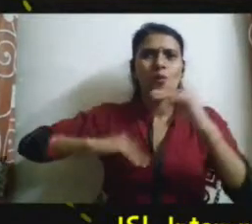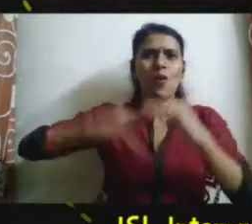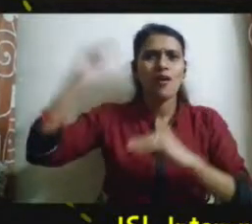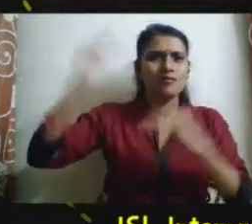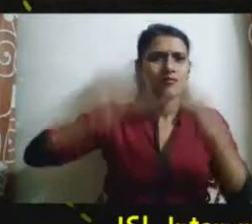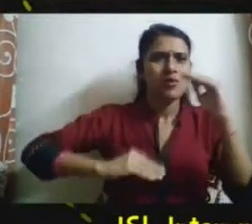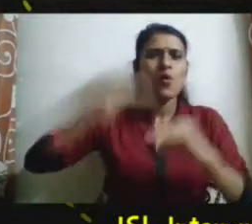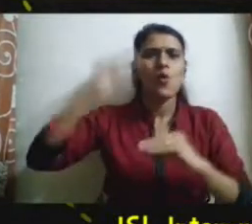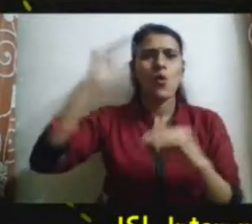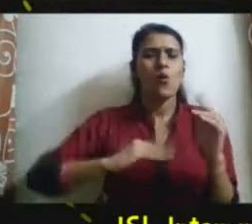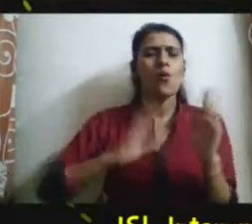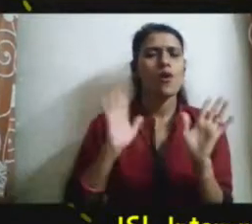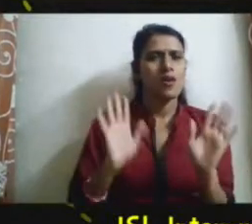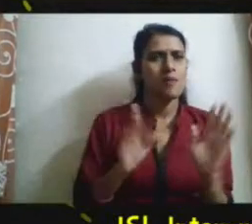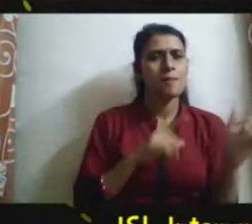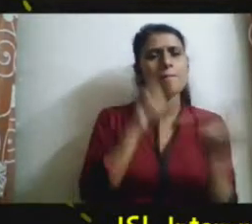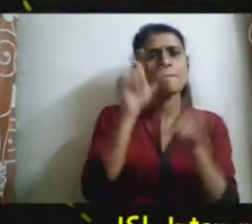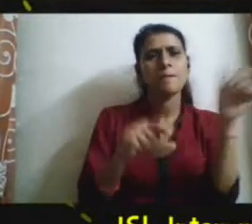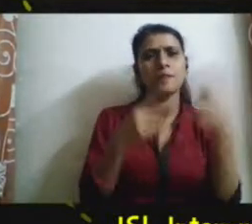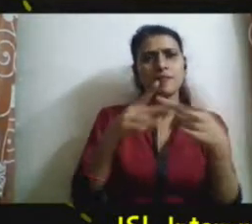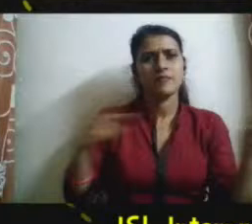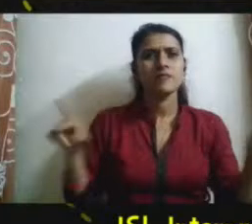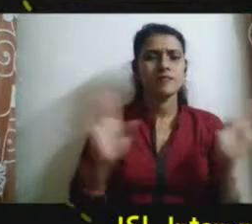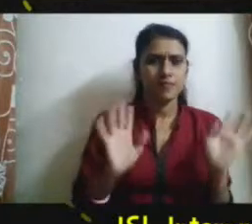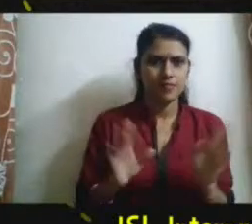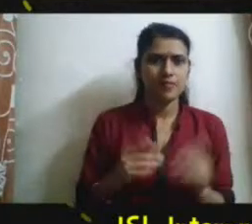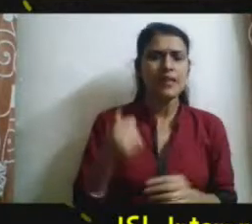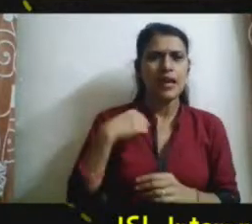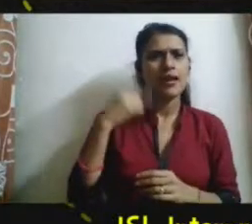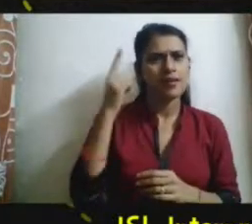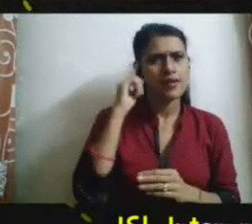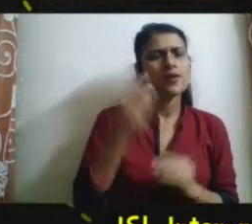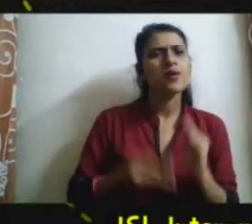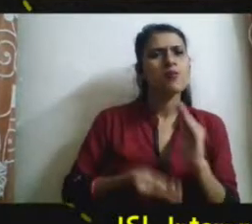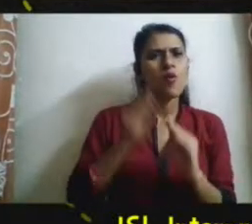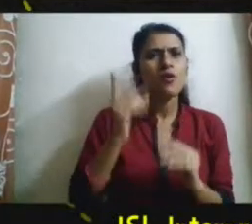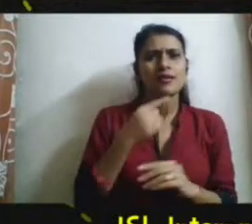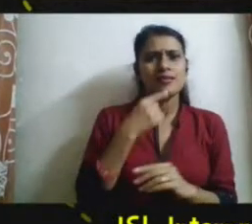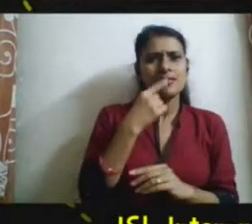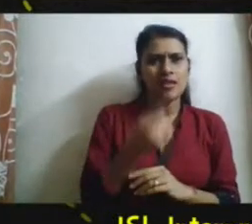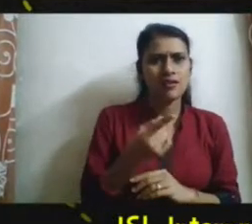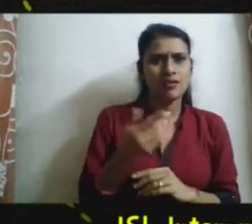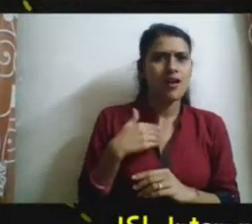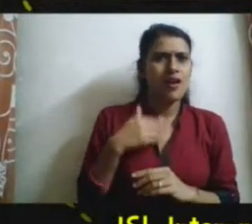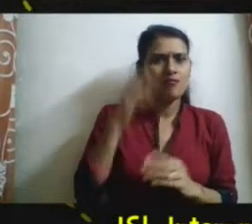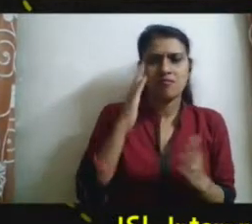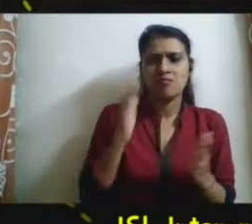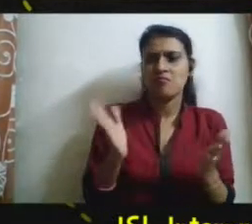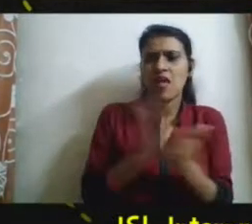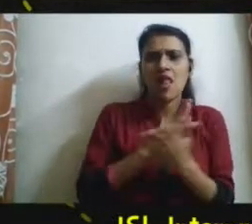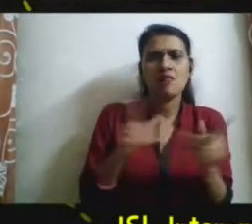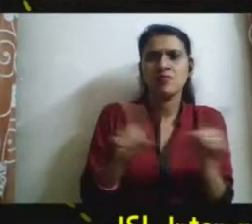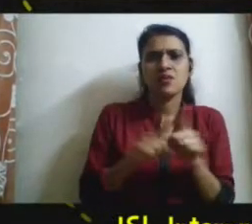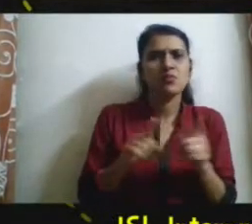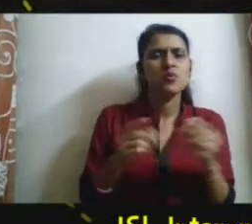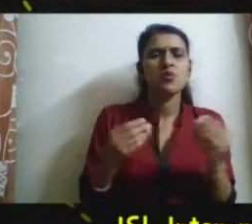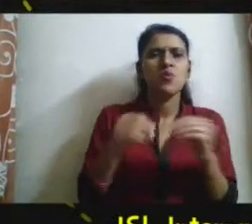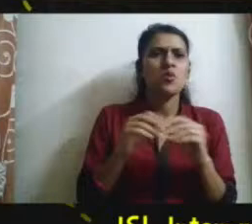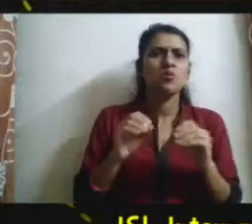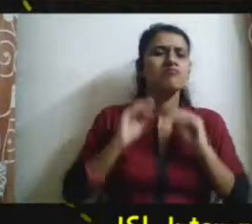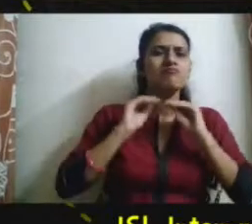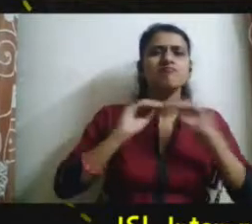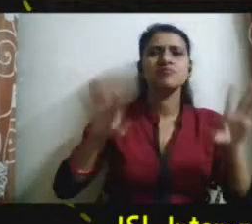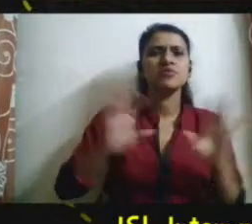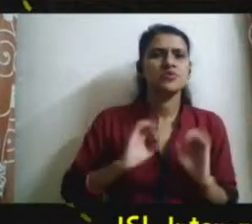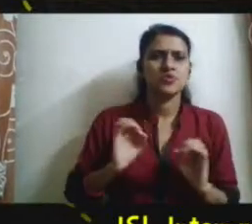the person. I think more, and it's sad that when you say that, I don't think an album like that would come out again, because I think it is I